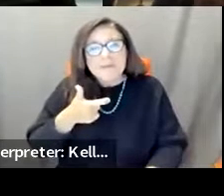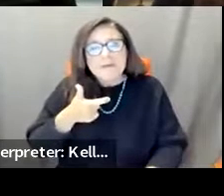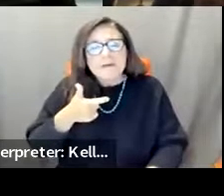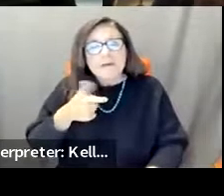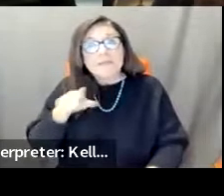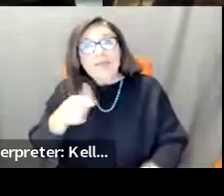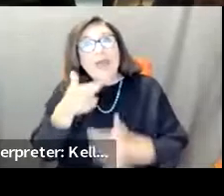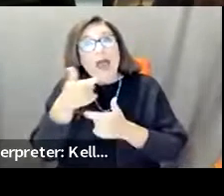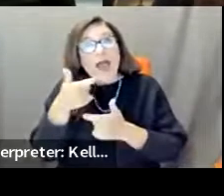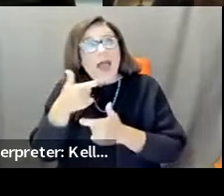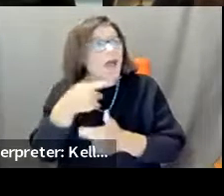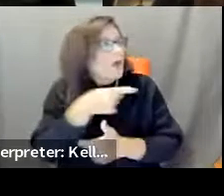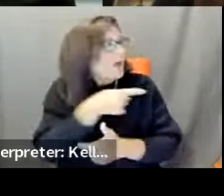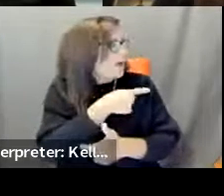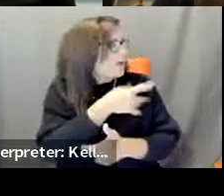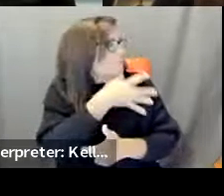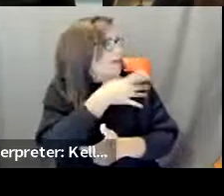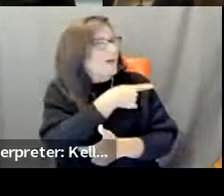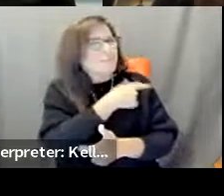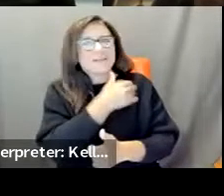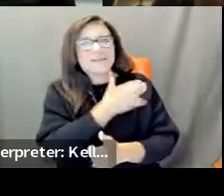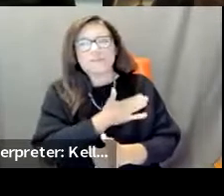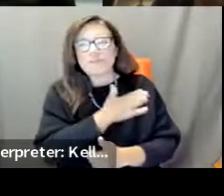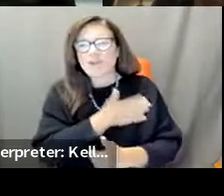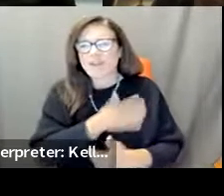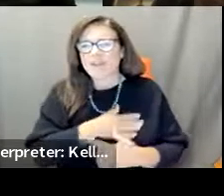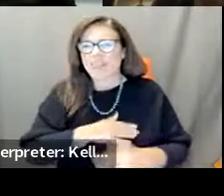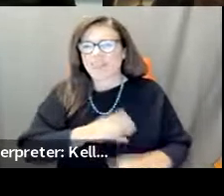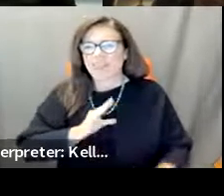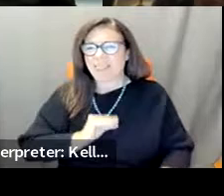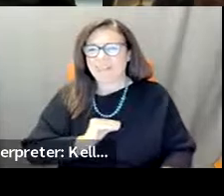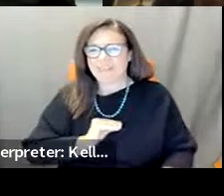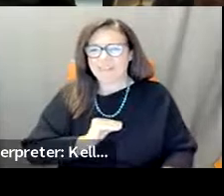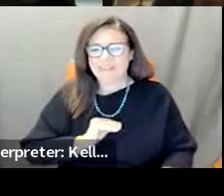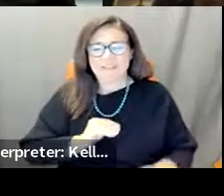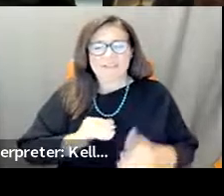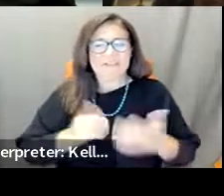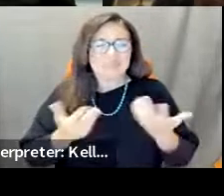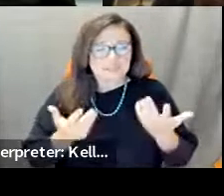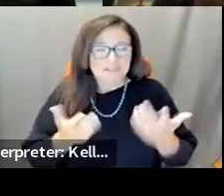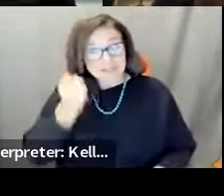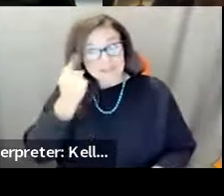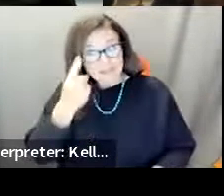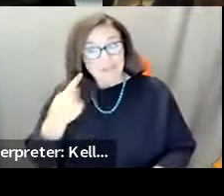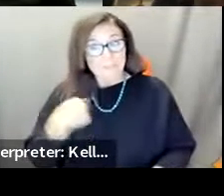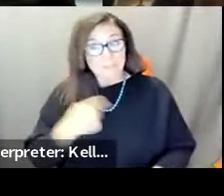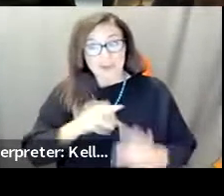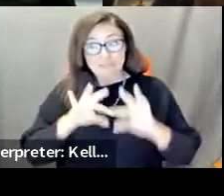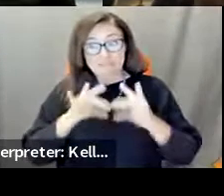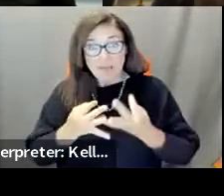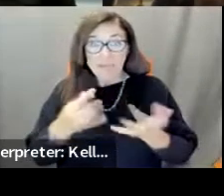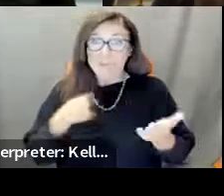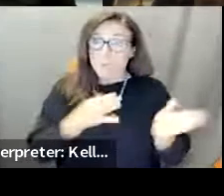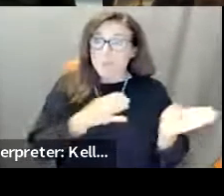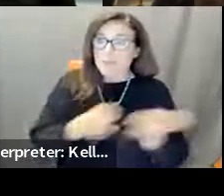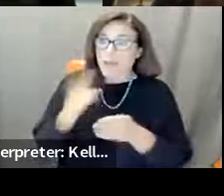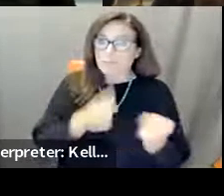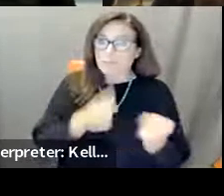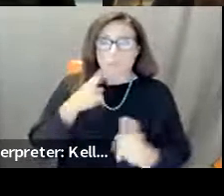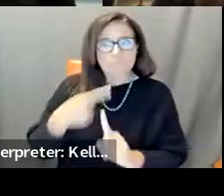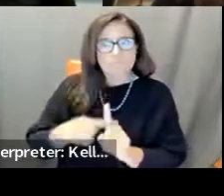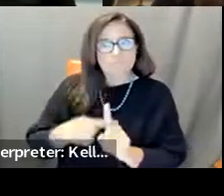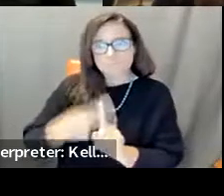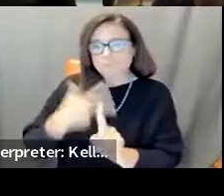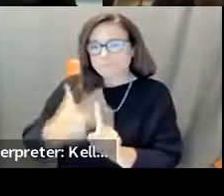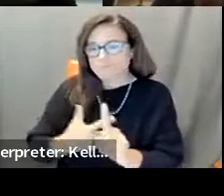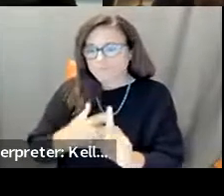able to enjoy it. And we'd been planning this trip for months. And so it was a really big disappointment.